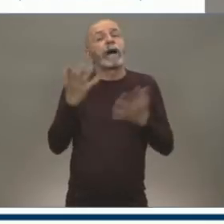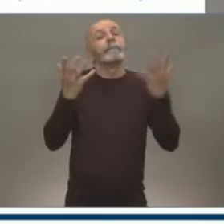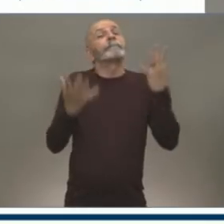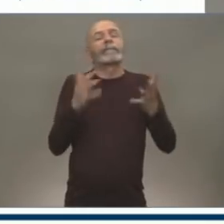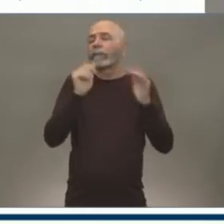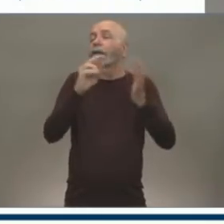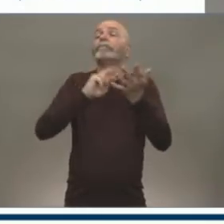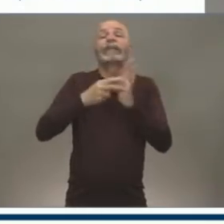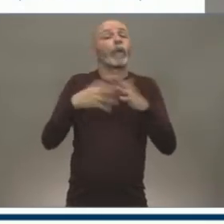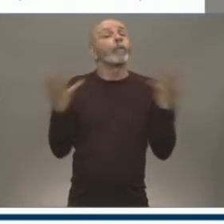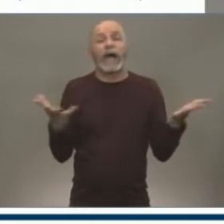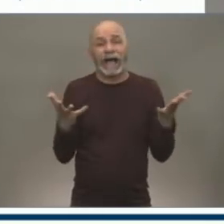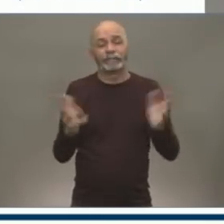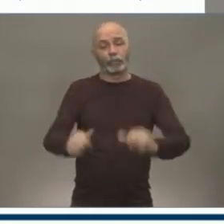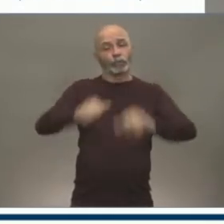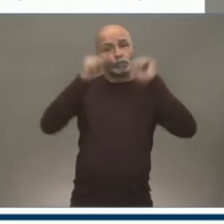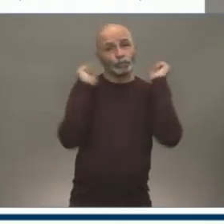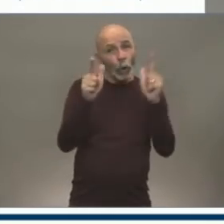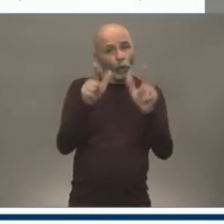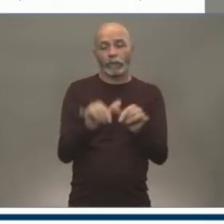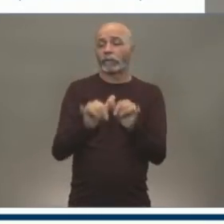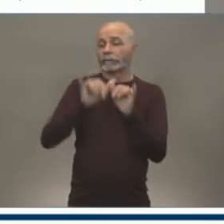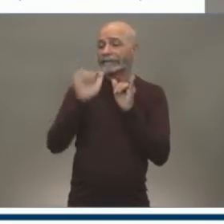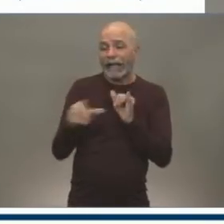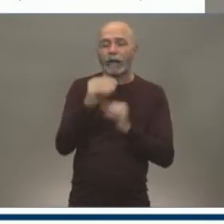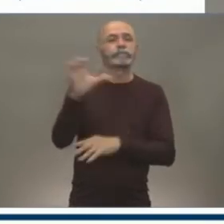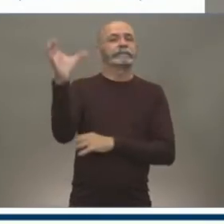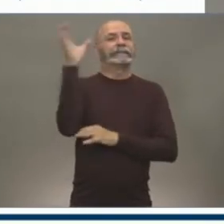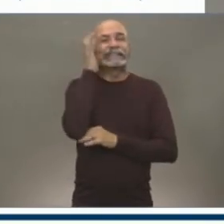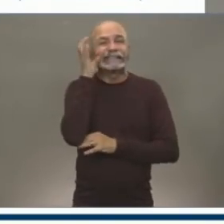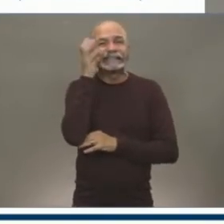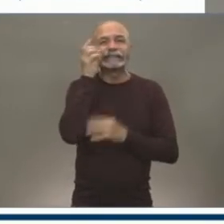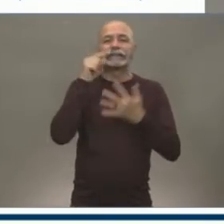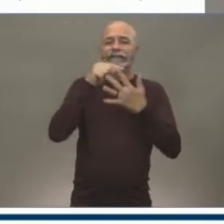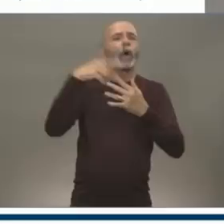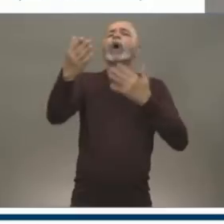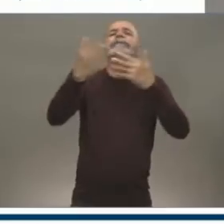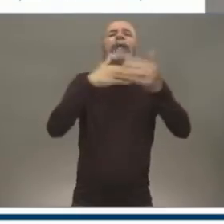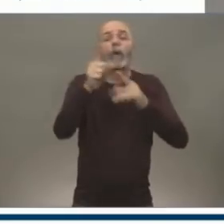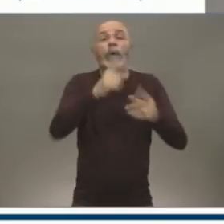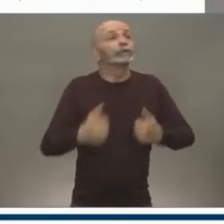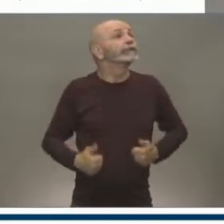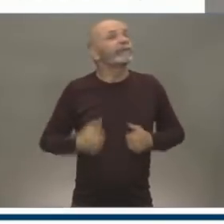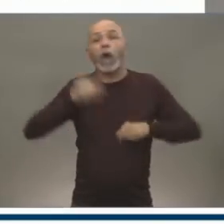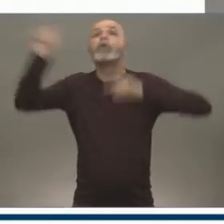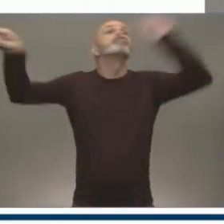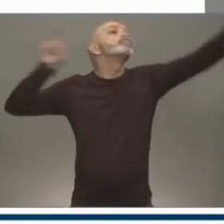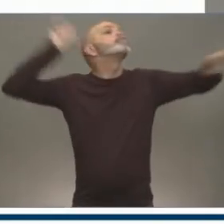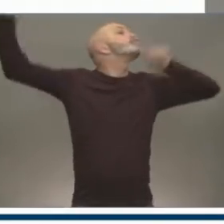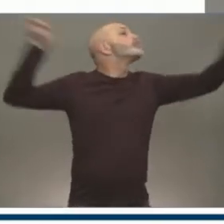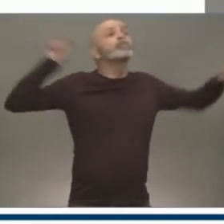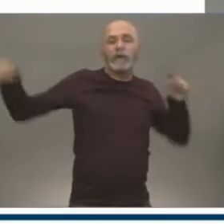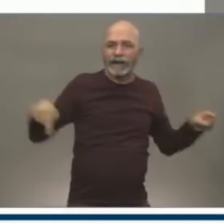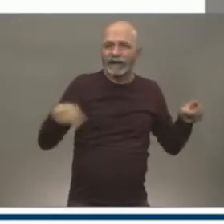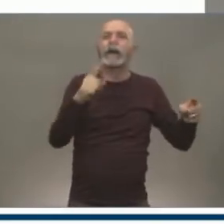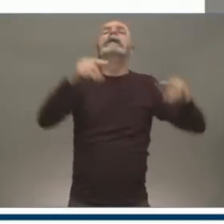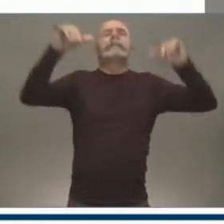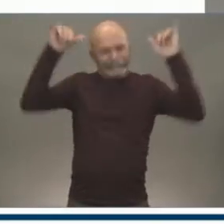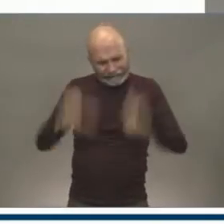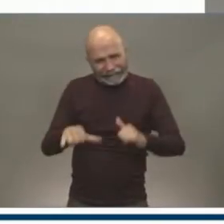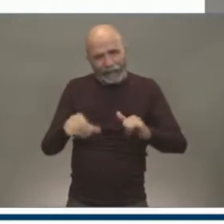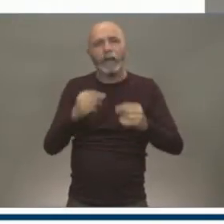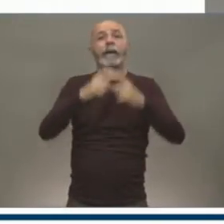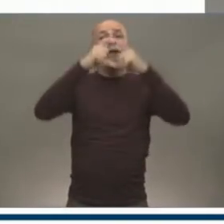health measures, no matter where you live in Nova Scotia. Wear your mask, wash your hands, keep your distance